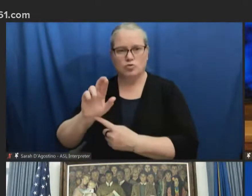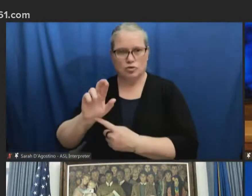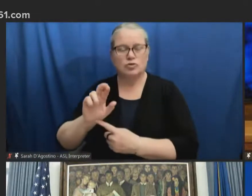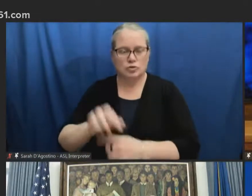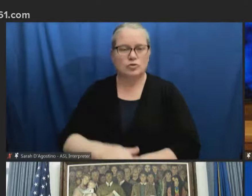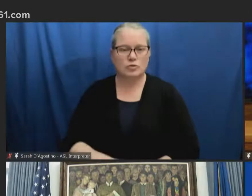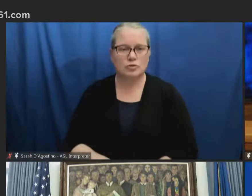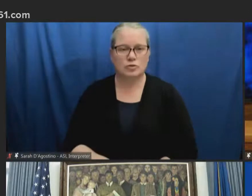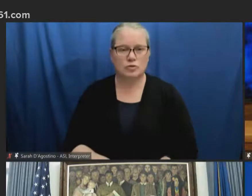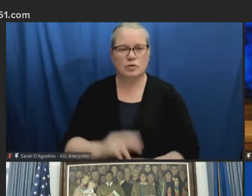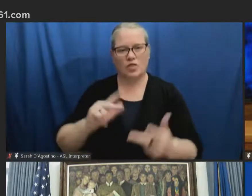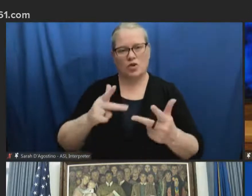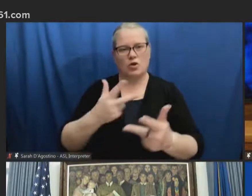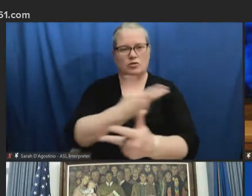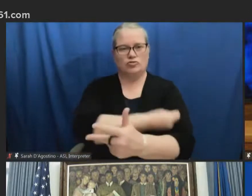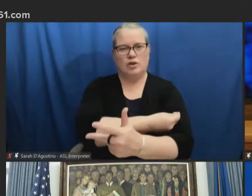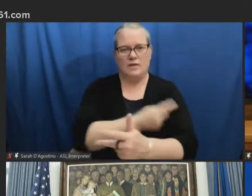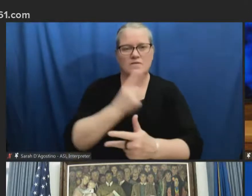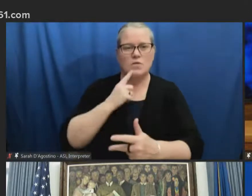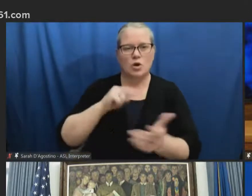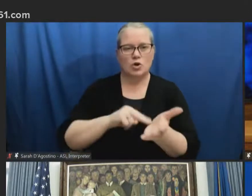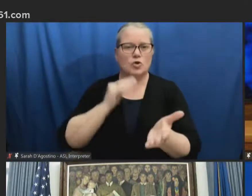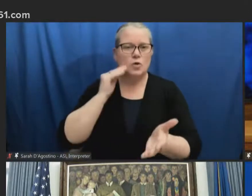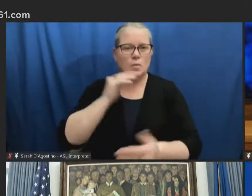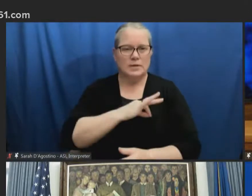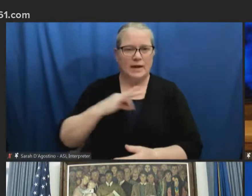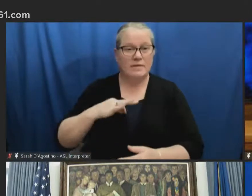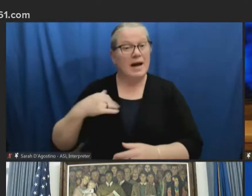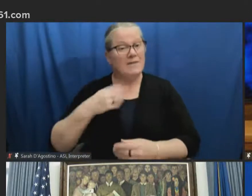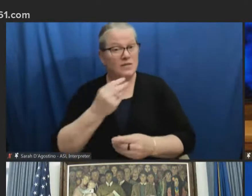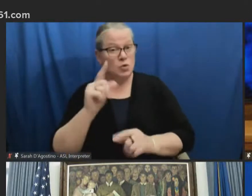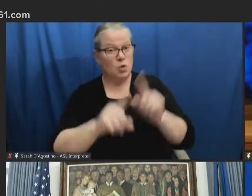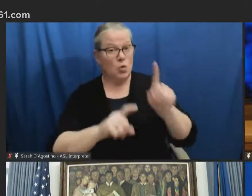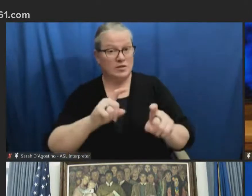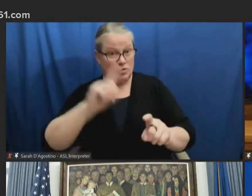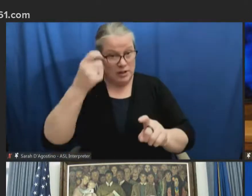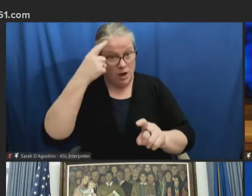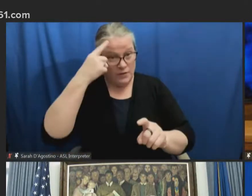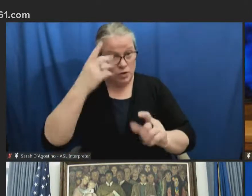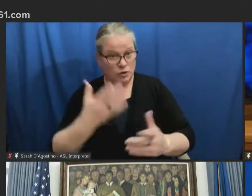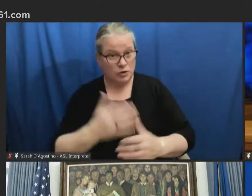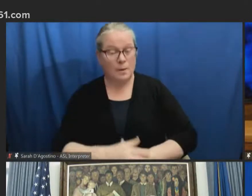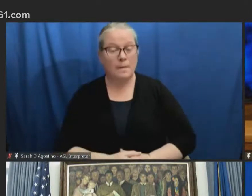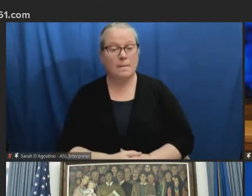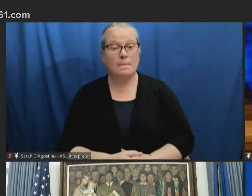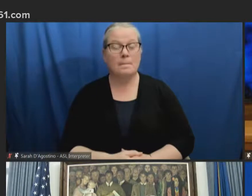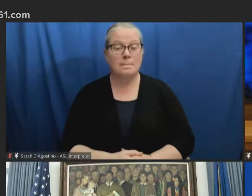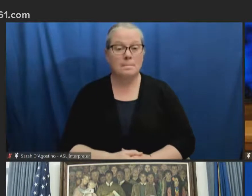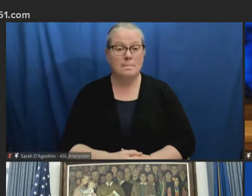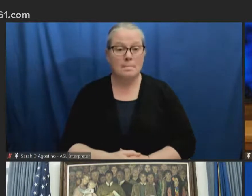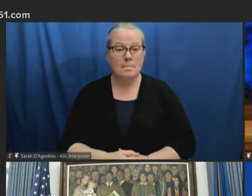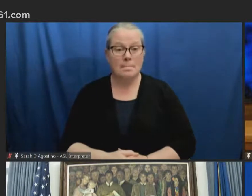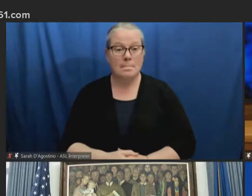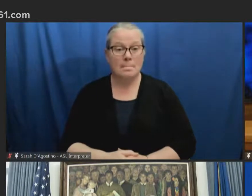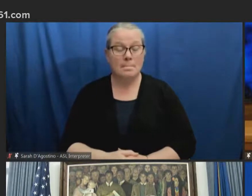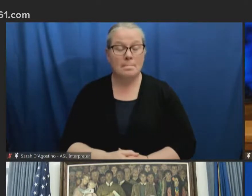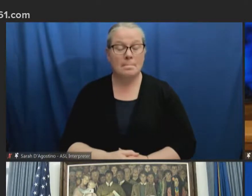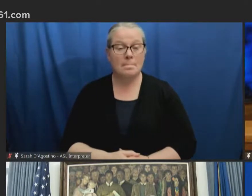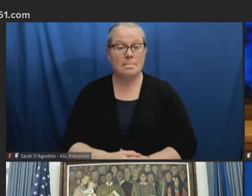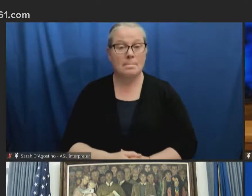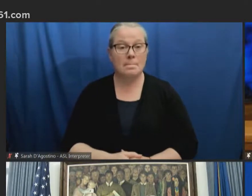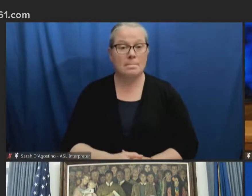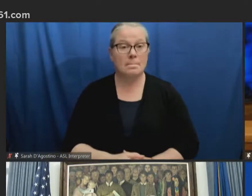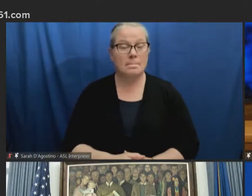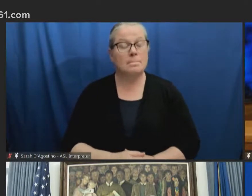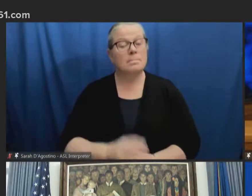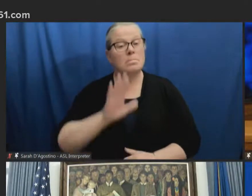Okay. I got a couple of questions for the governor. Where do things stand in terms of your discussions